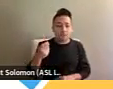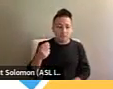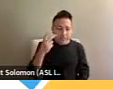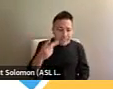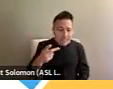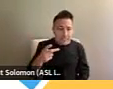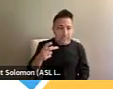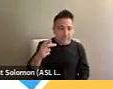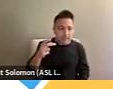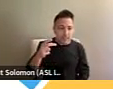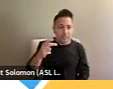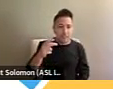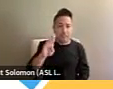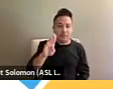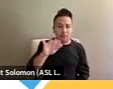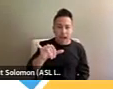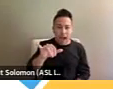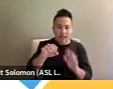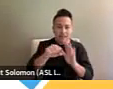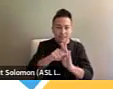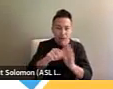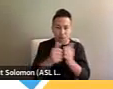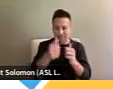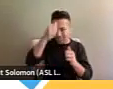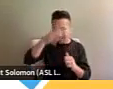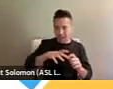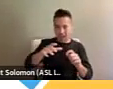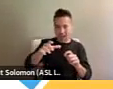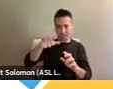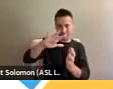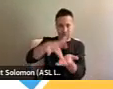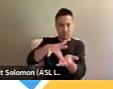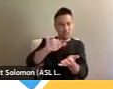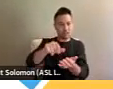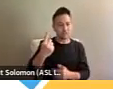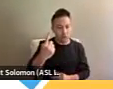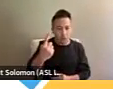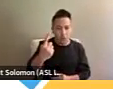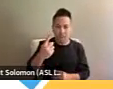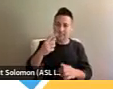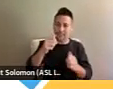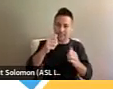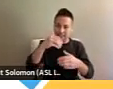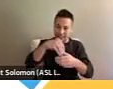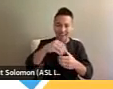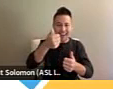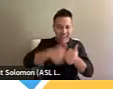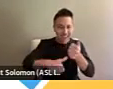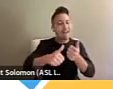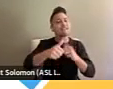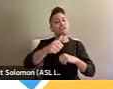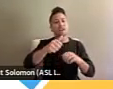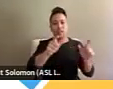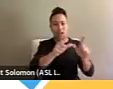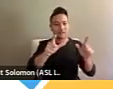middle is the only one that is in every license, right? The Creative Commons symbol is there